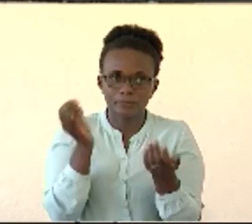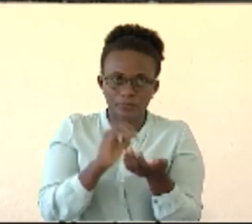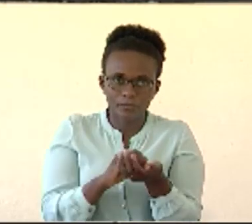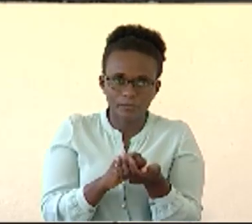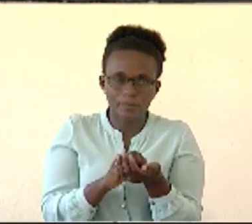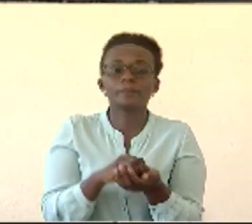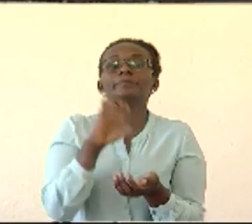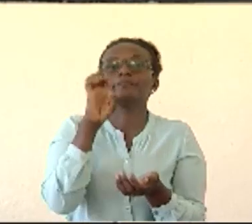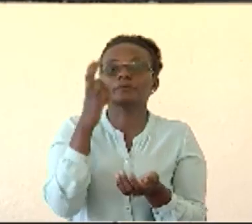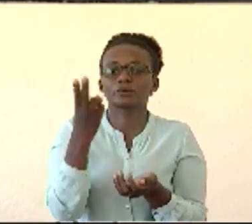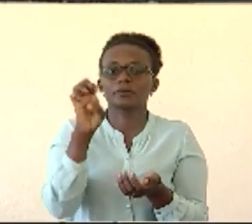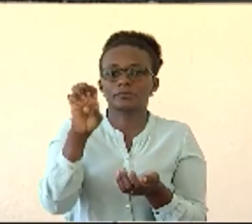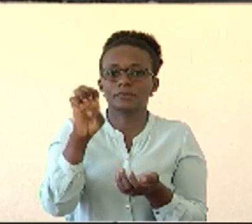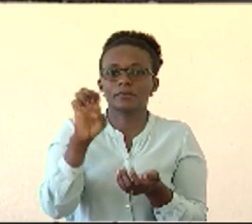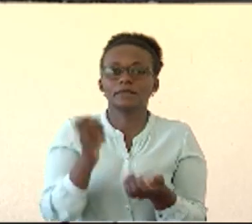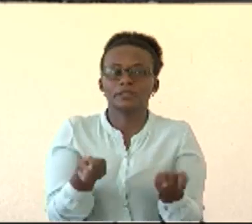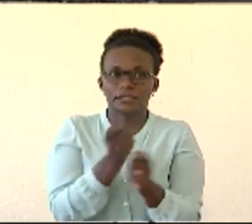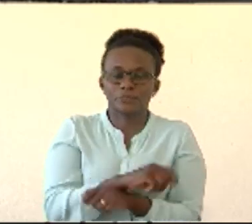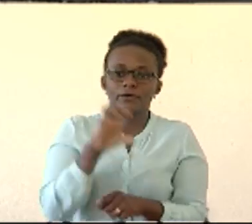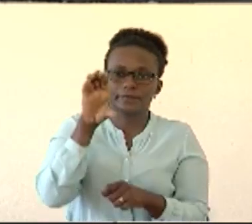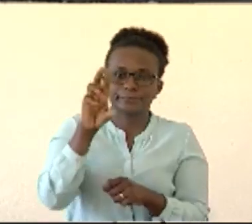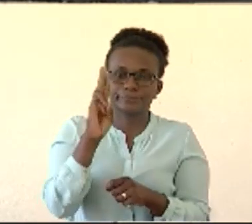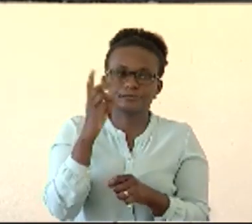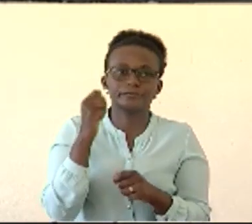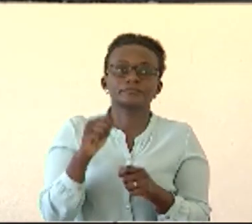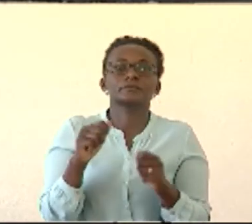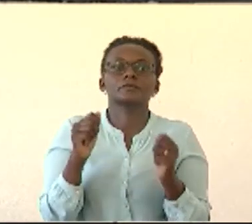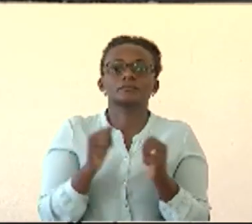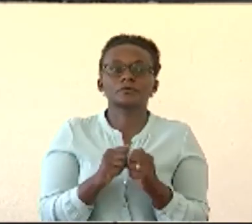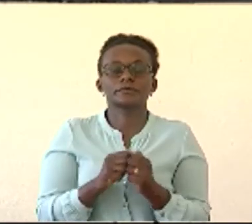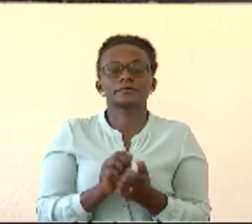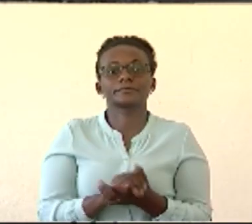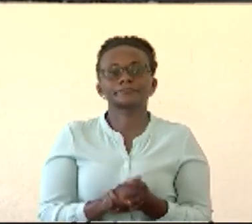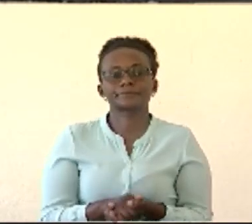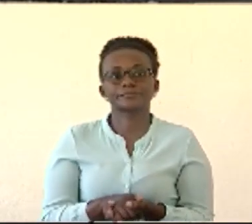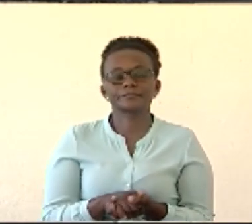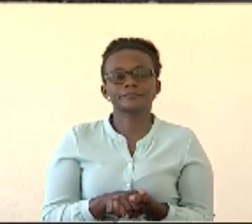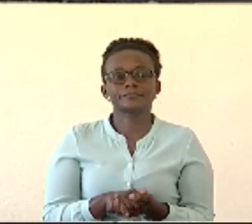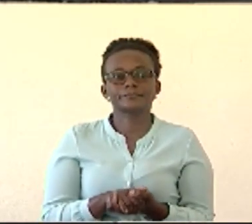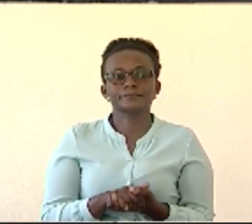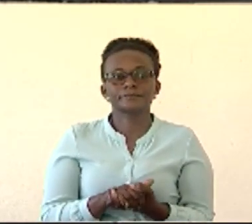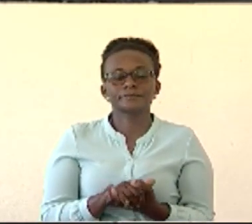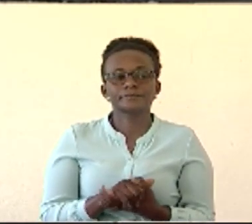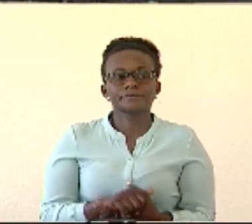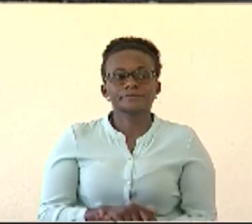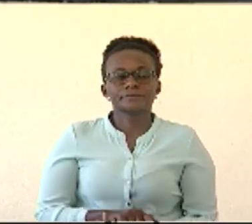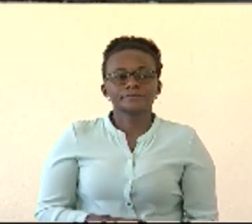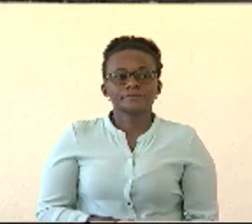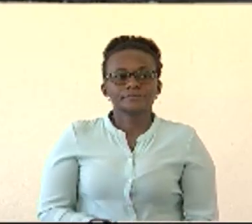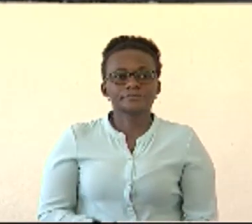gaining electrons because it is a reduction and then changing into the copper. So we expect, you see